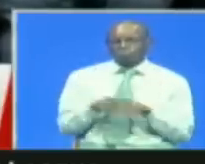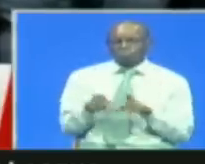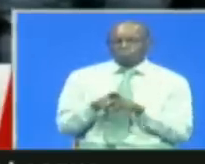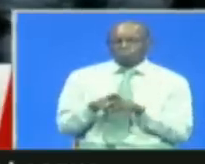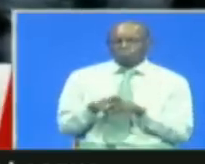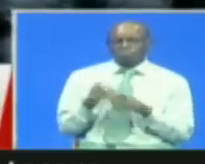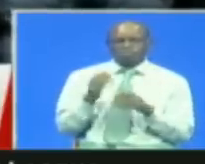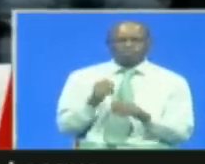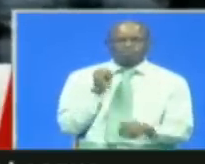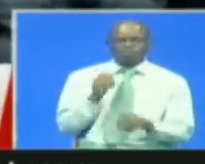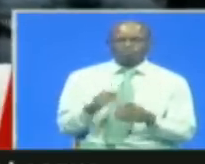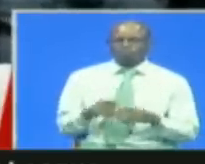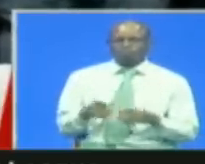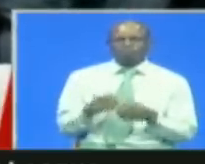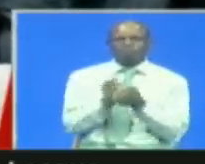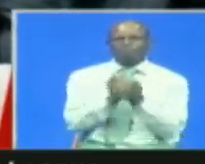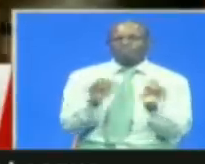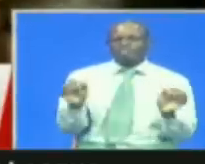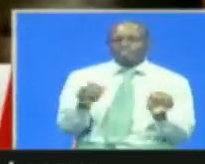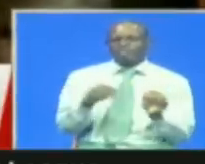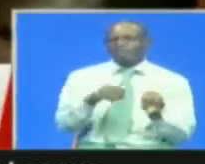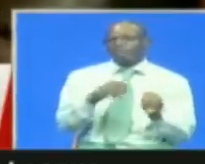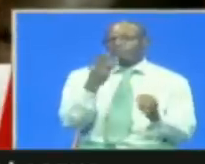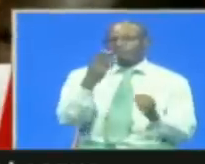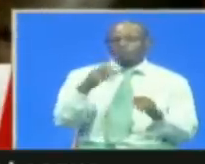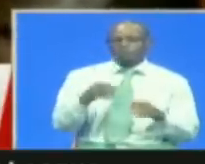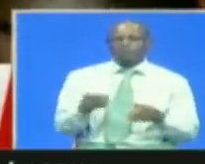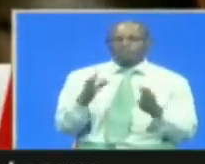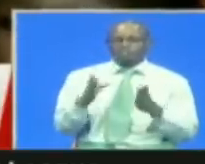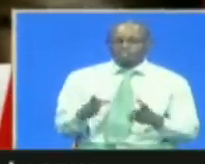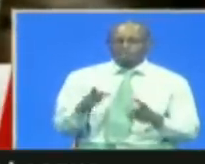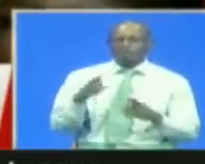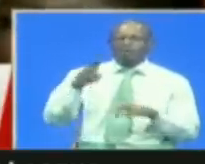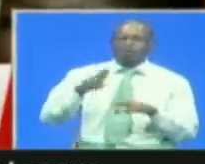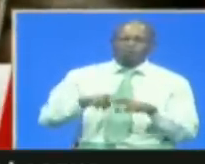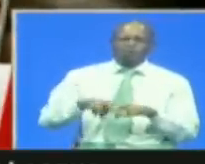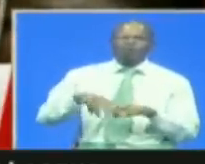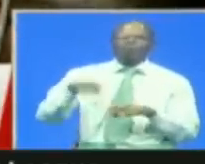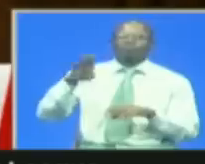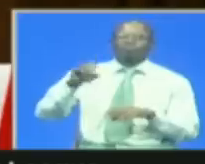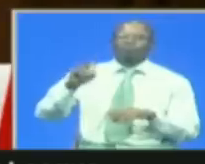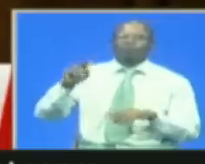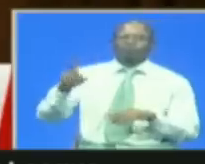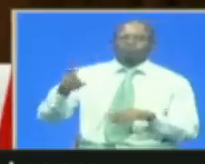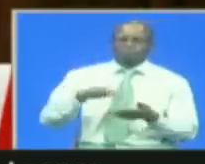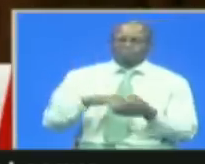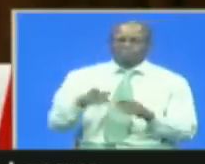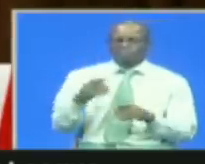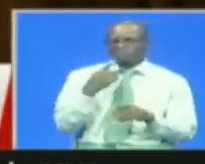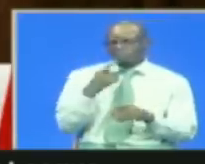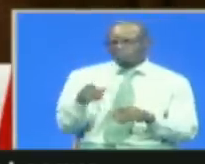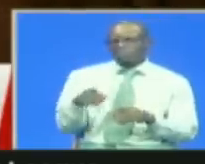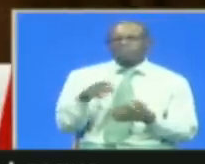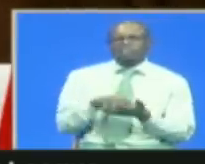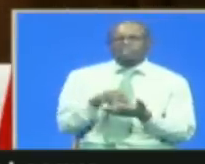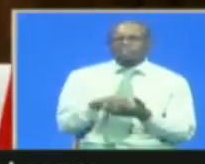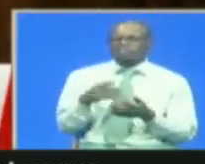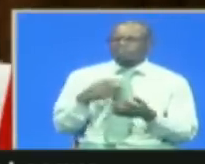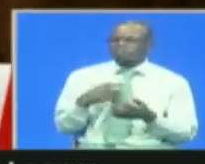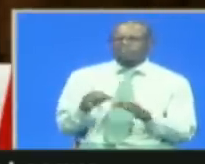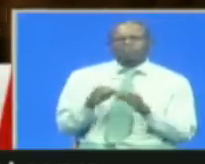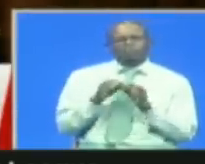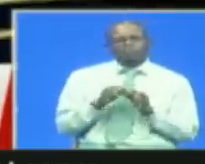release the four officers on bond. The police officers had argued that the case had taken long to conclude and they should be granted